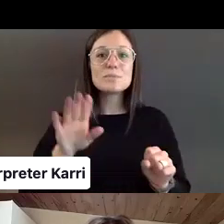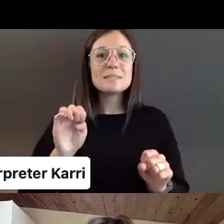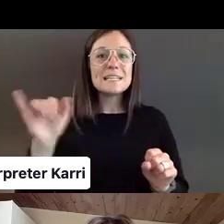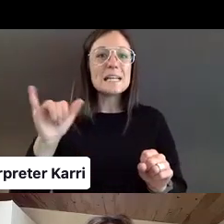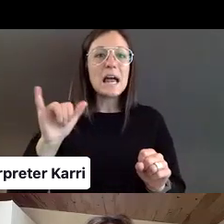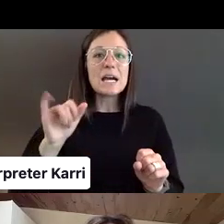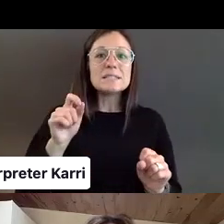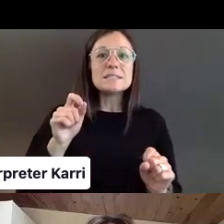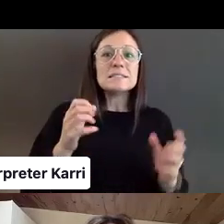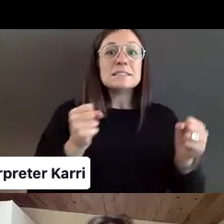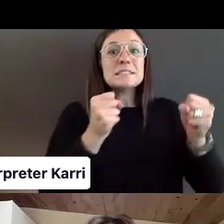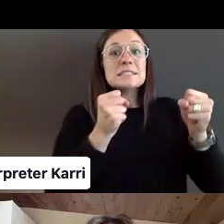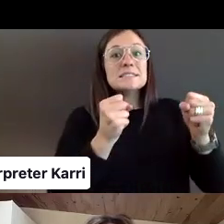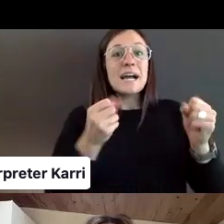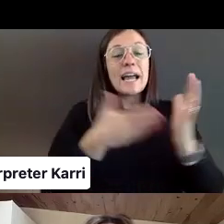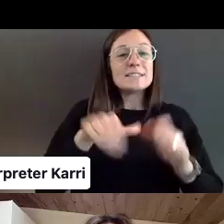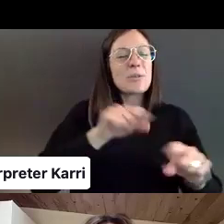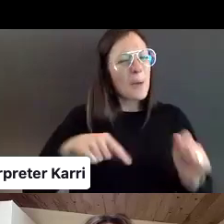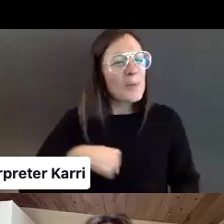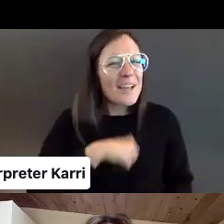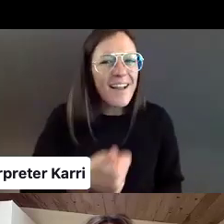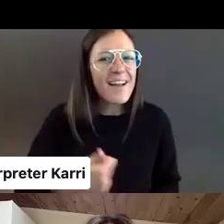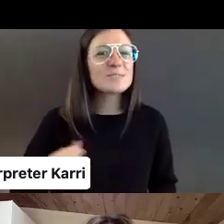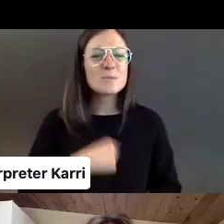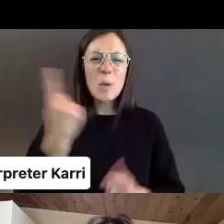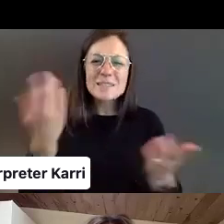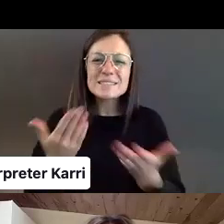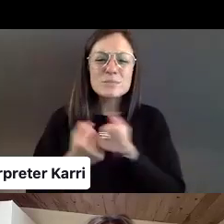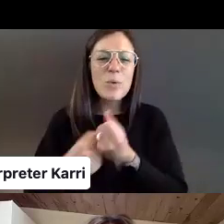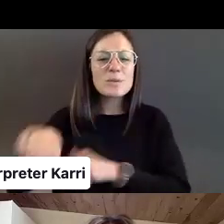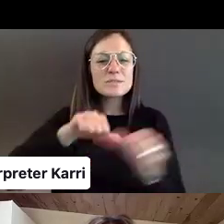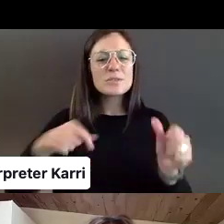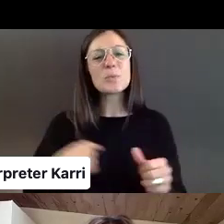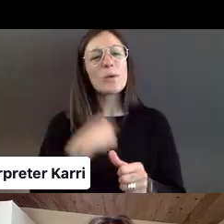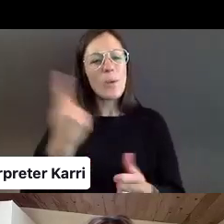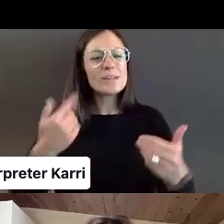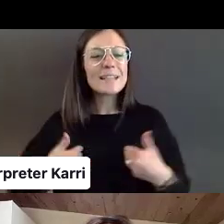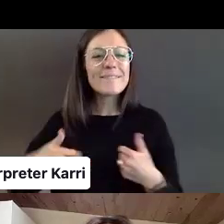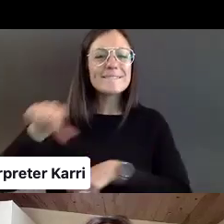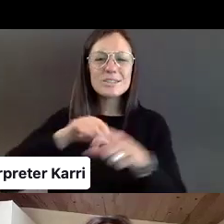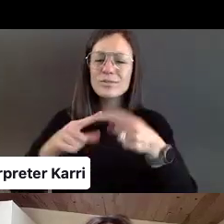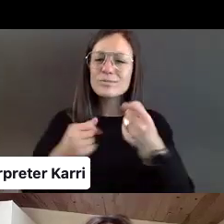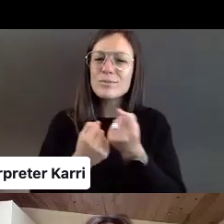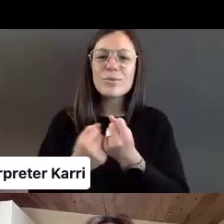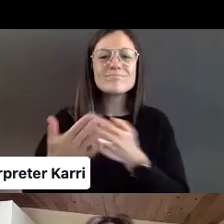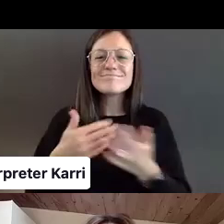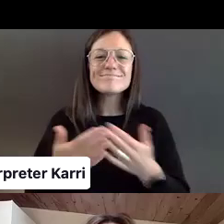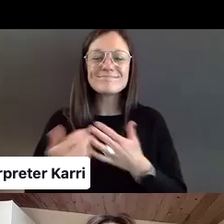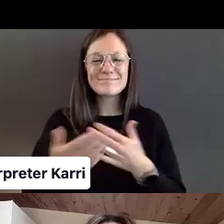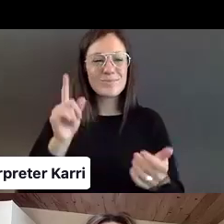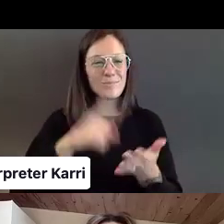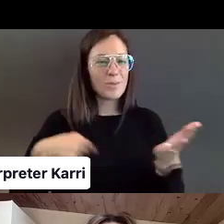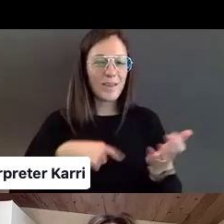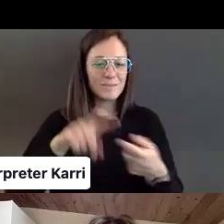we're not, but we're always still there for each other. We always have each other's back in whatever way needs to be done.